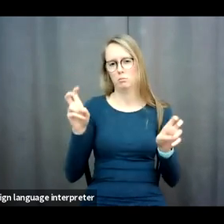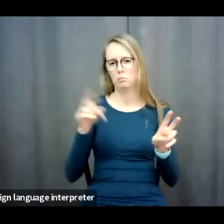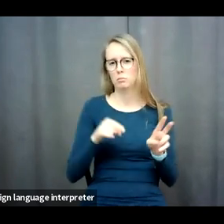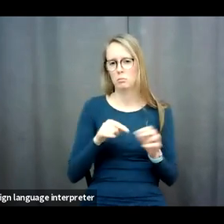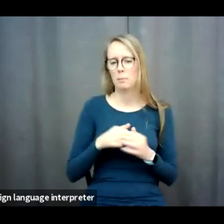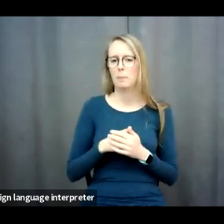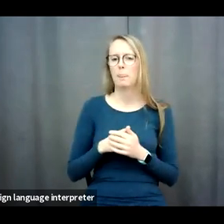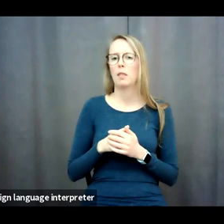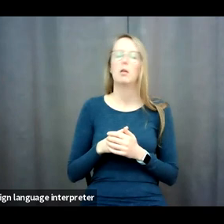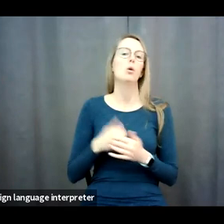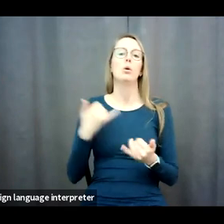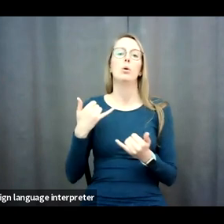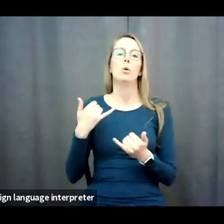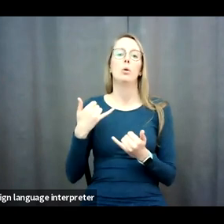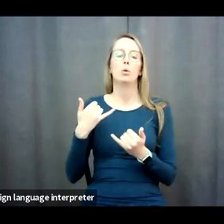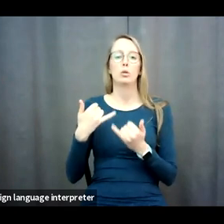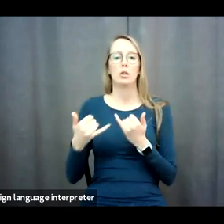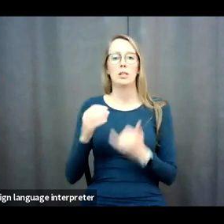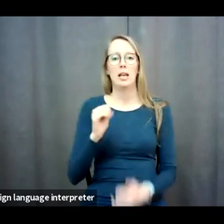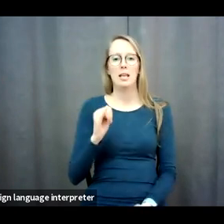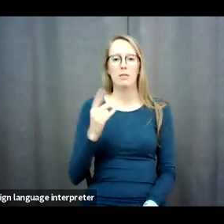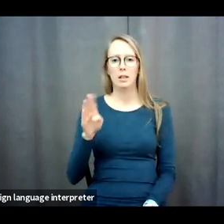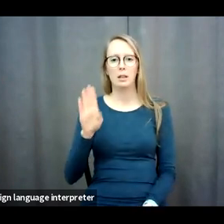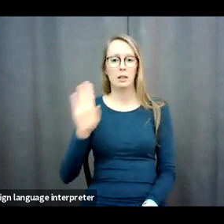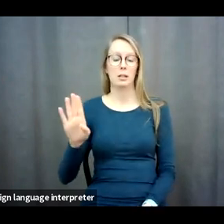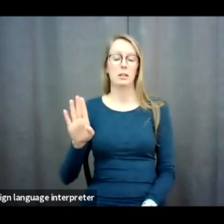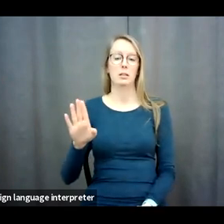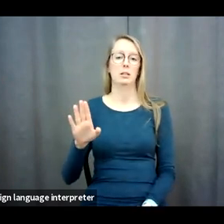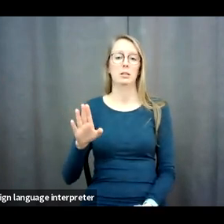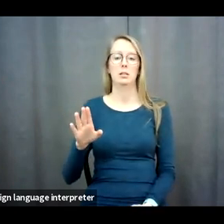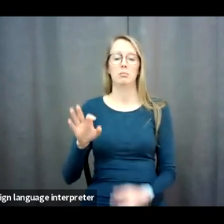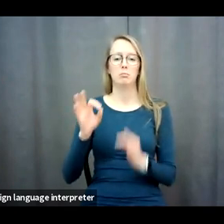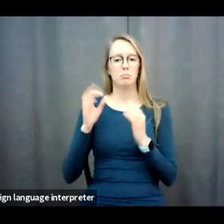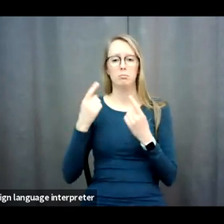think just lastly, Ivan's excellent presentation